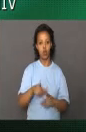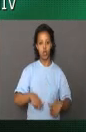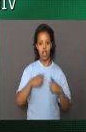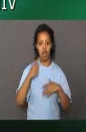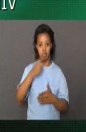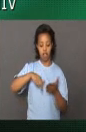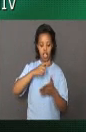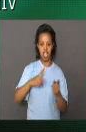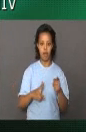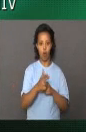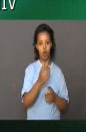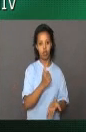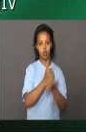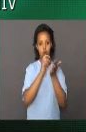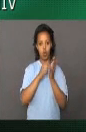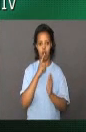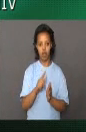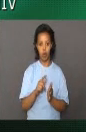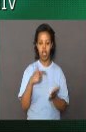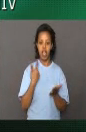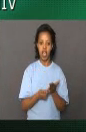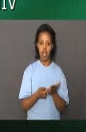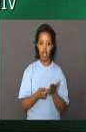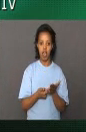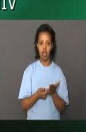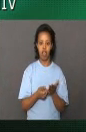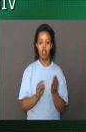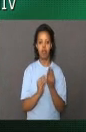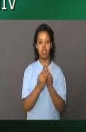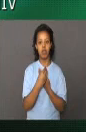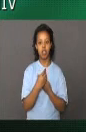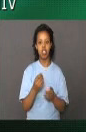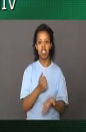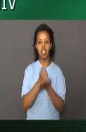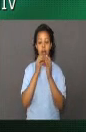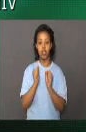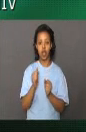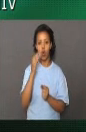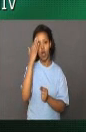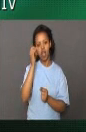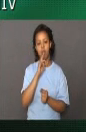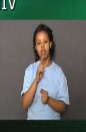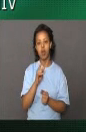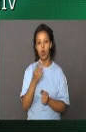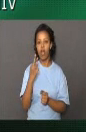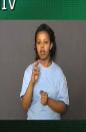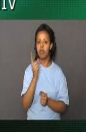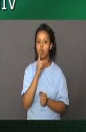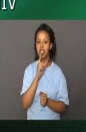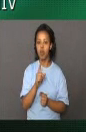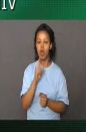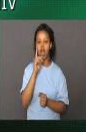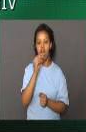This therapy only treats the HIV that is currently in the infected